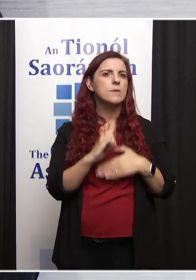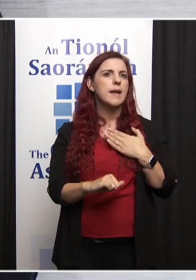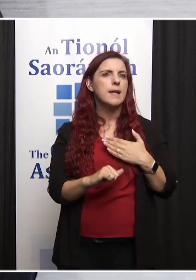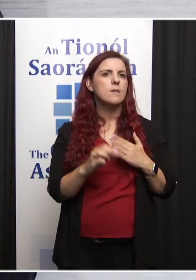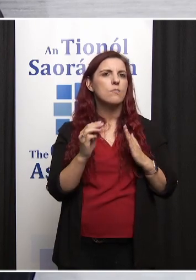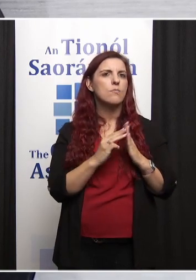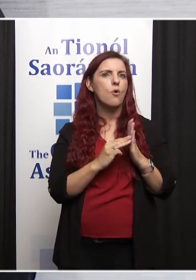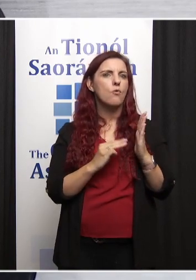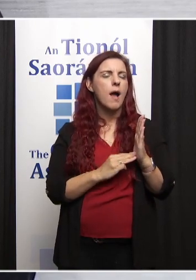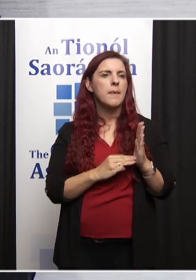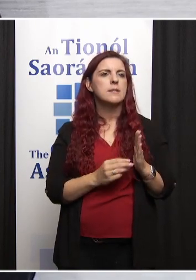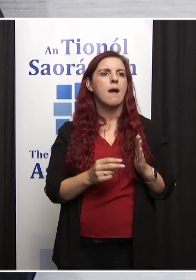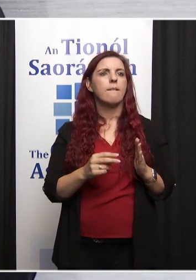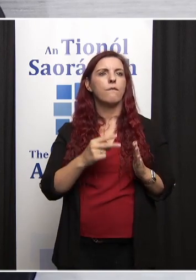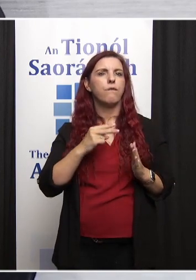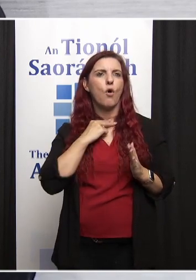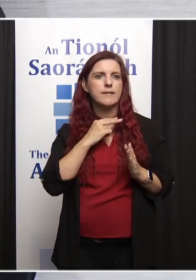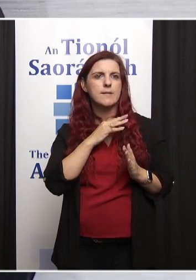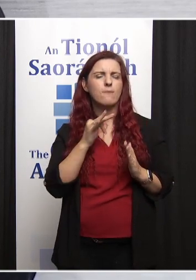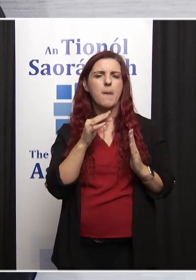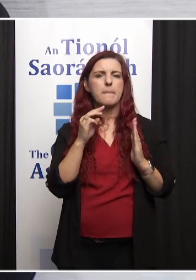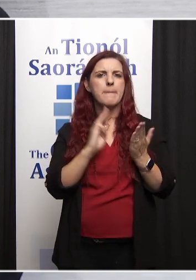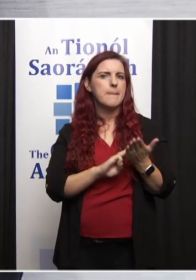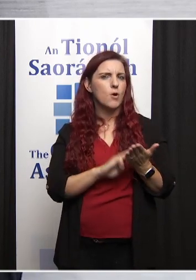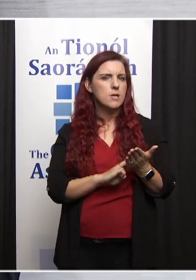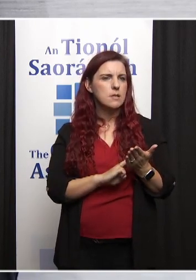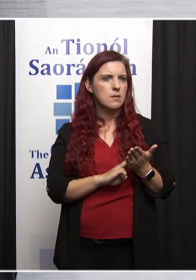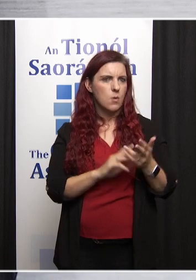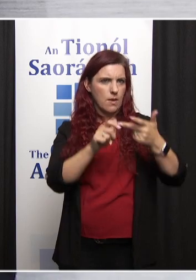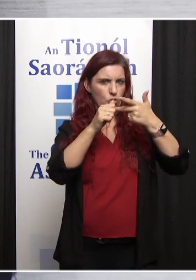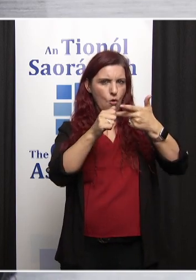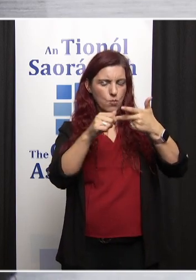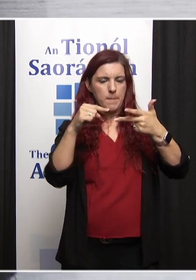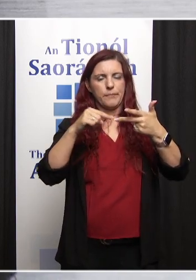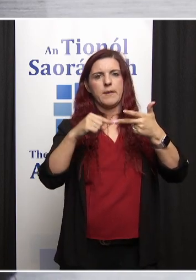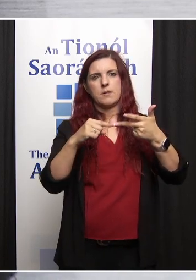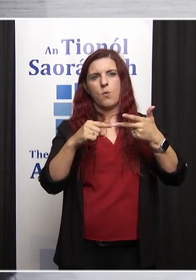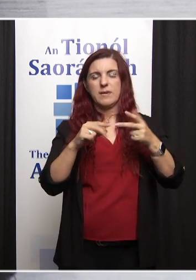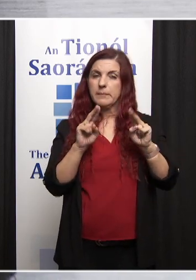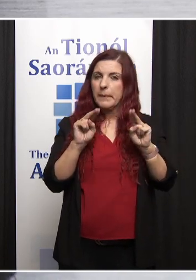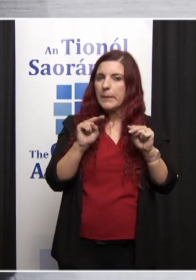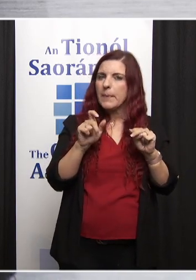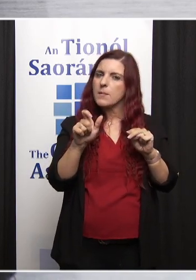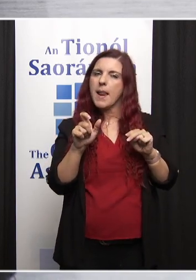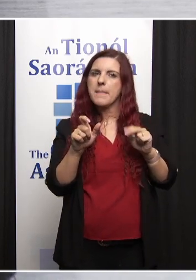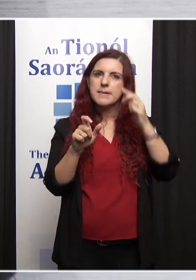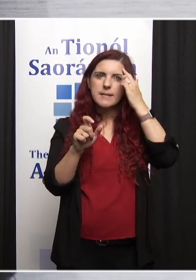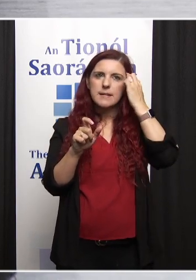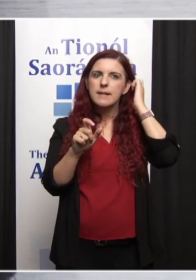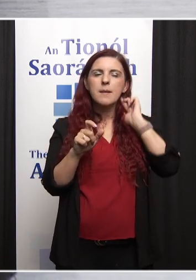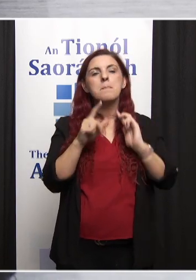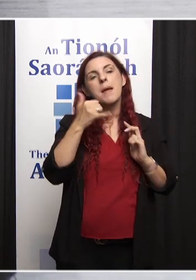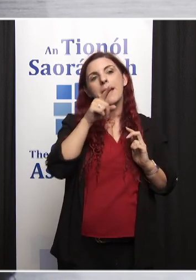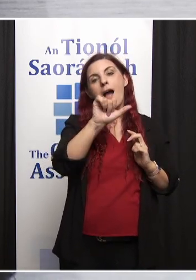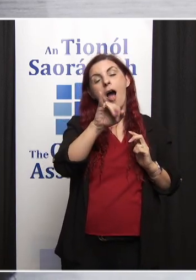the voices from the members. So this is a bit of an initiative. We had some maybe convincing to do with Art, our secretary,